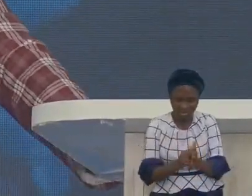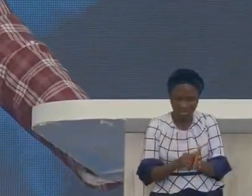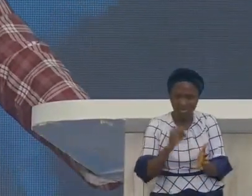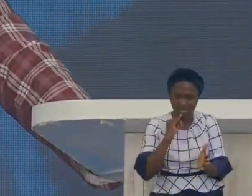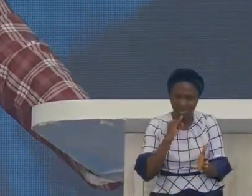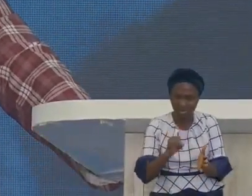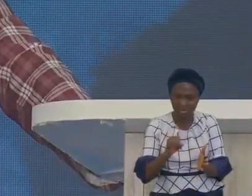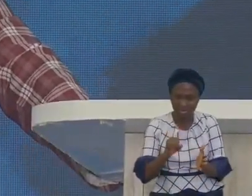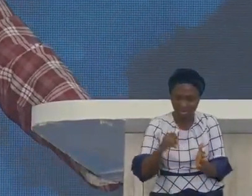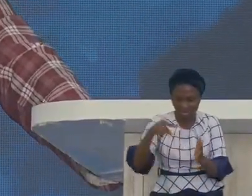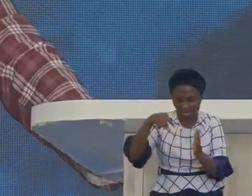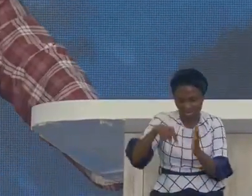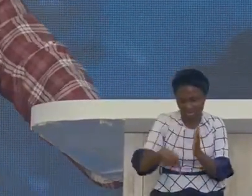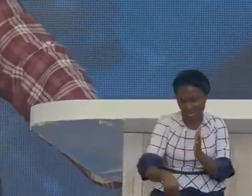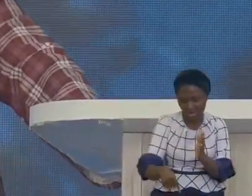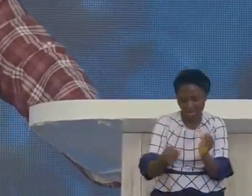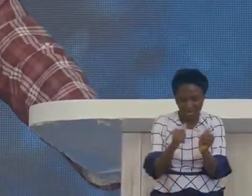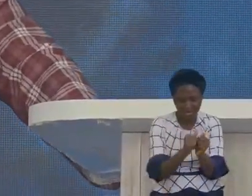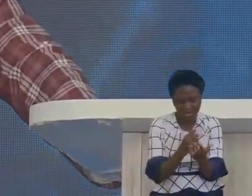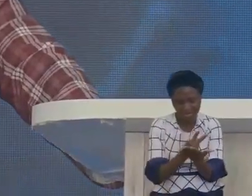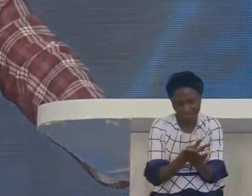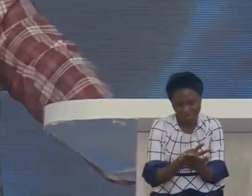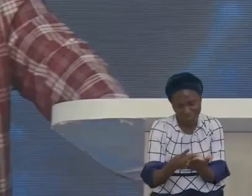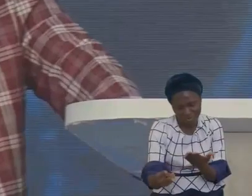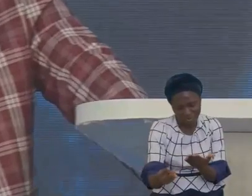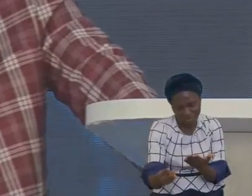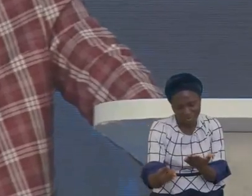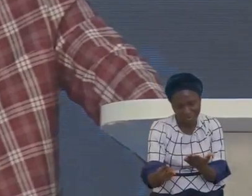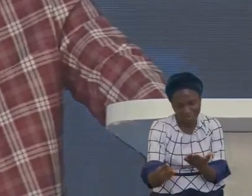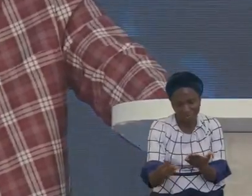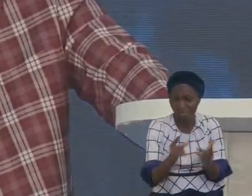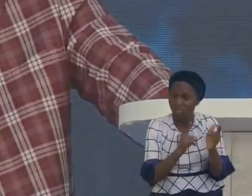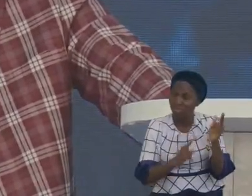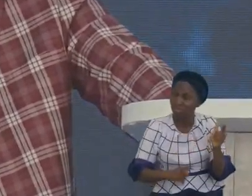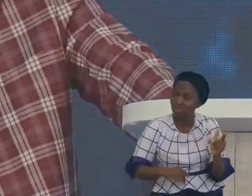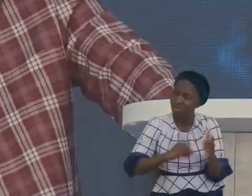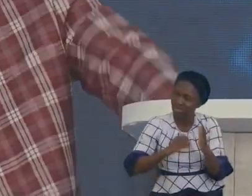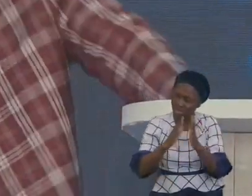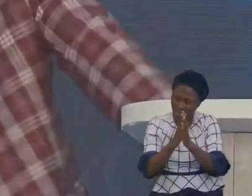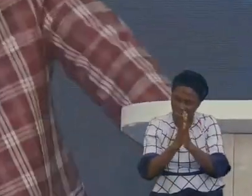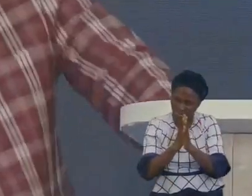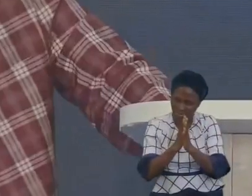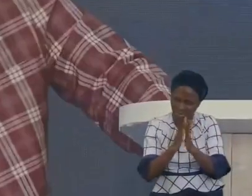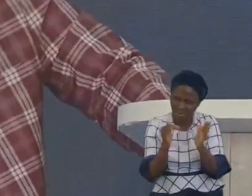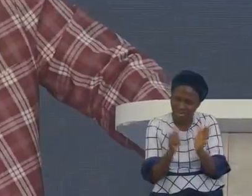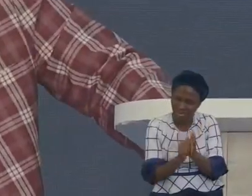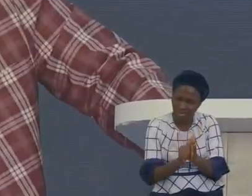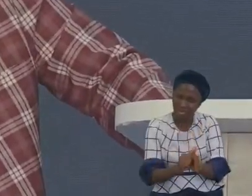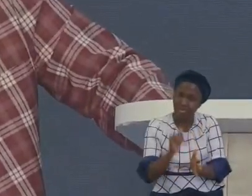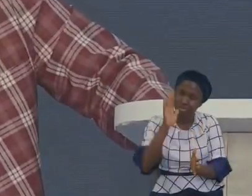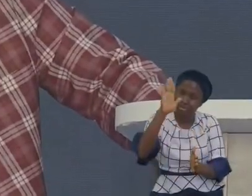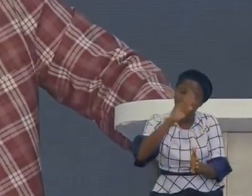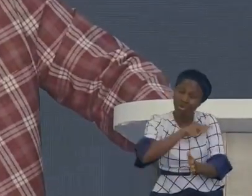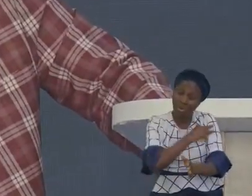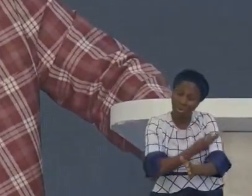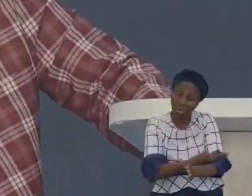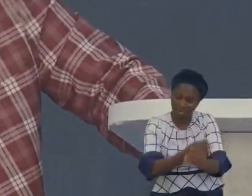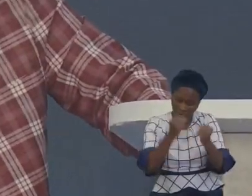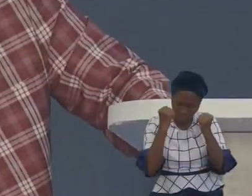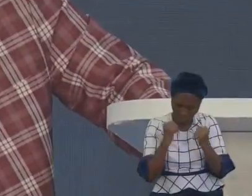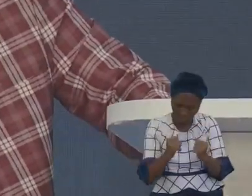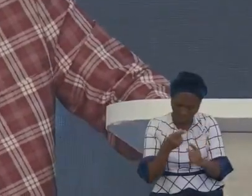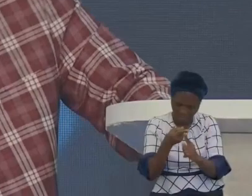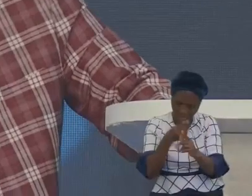Lord, I pray that your mighty power from heaven will take that failure